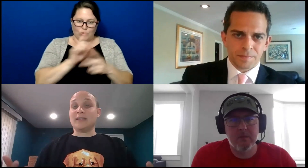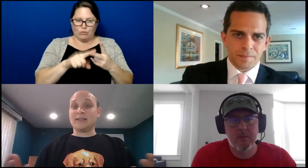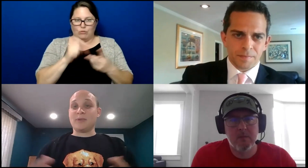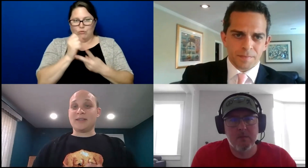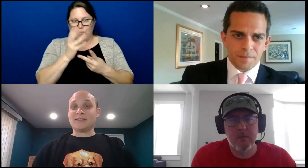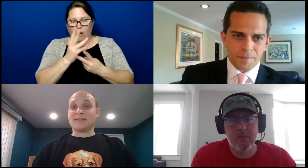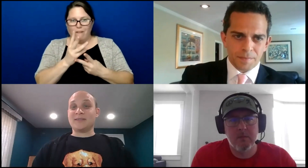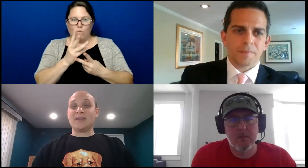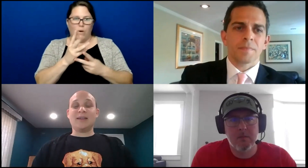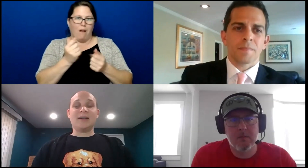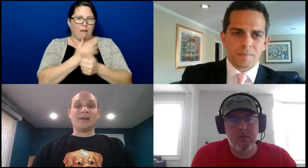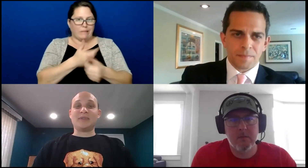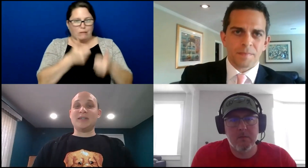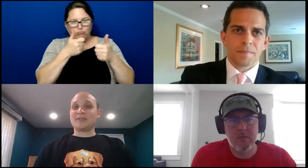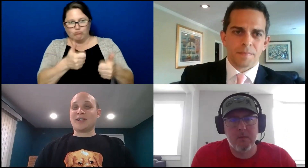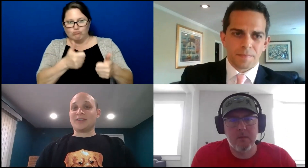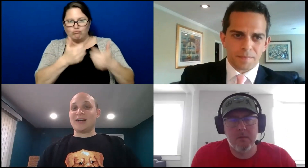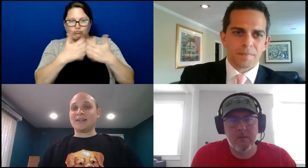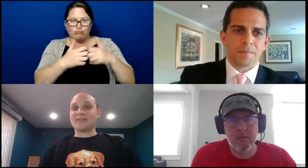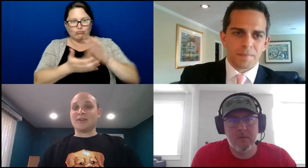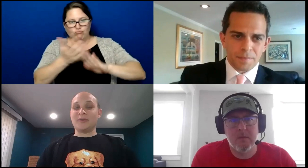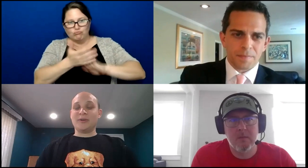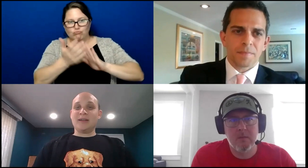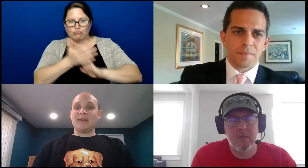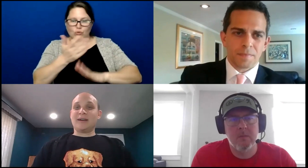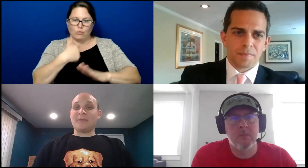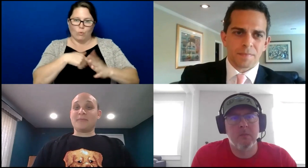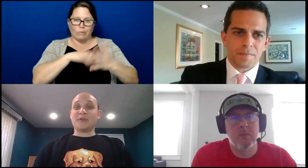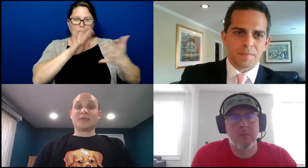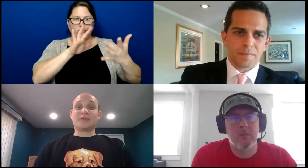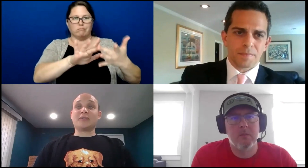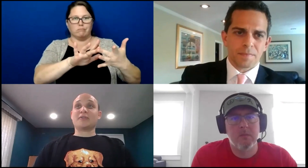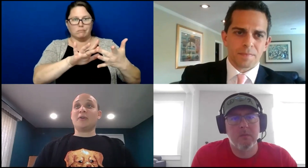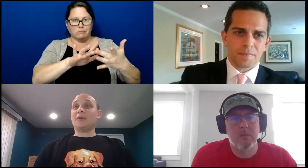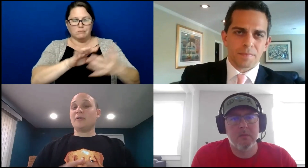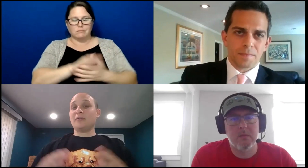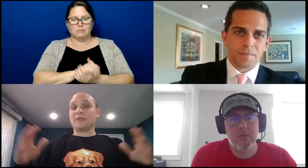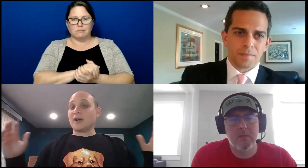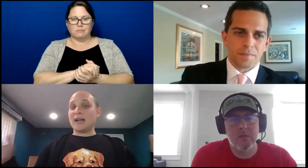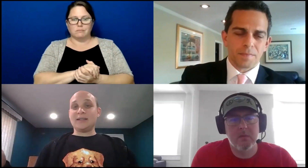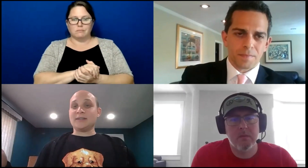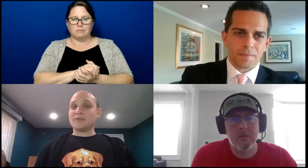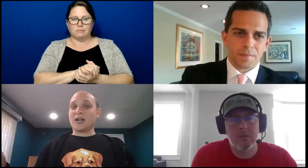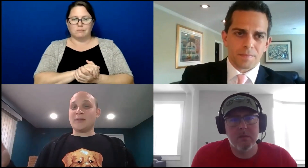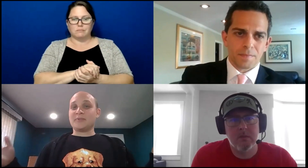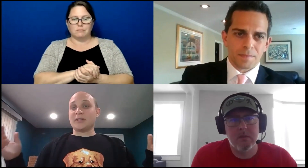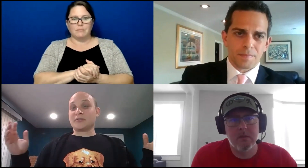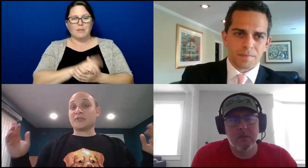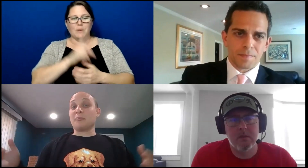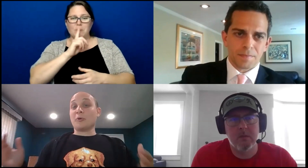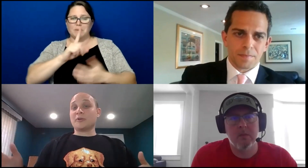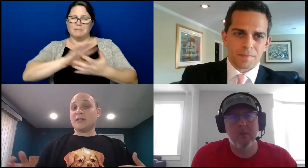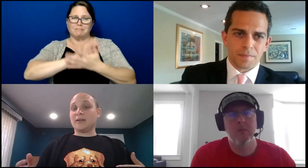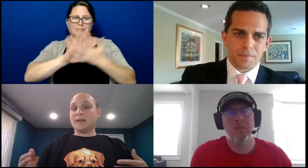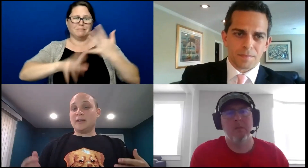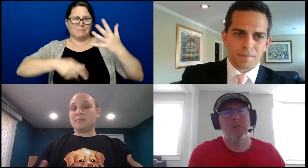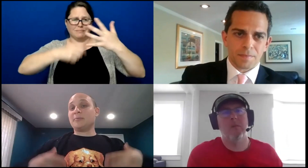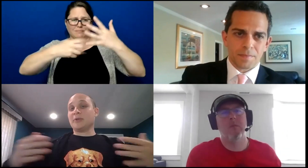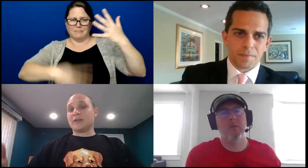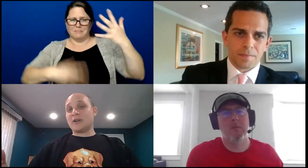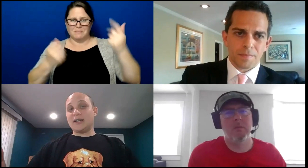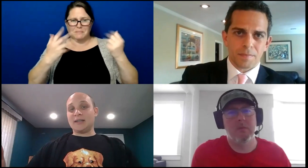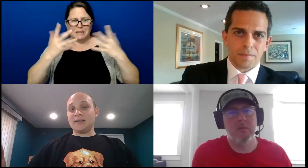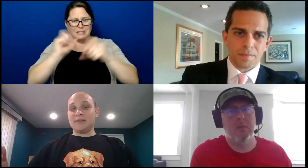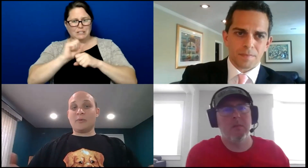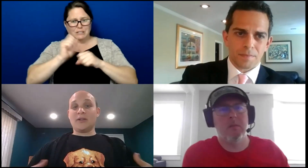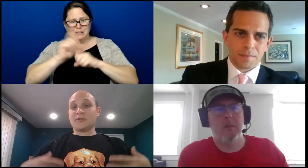work on a daily basis and keep us online. So there's a whole variety of jobs that are supporting people